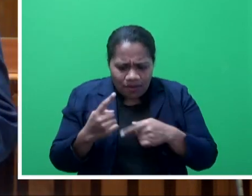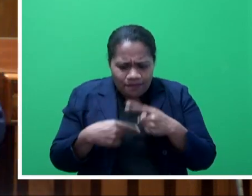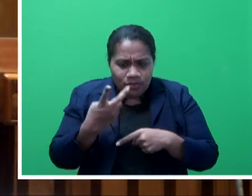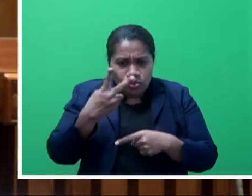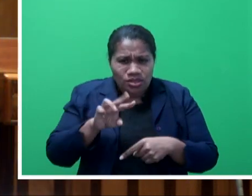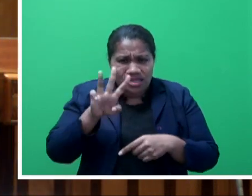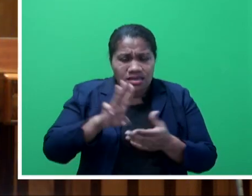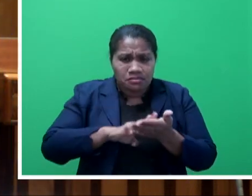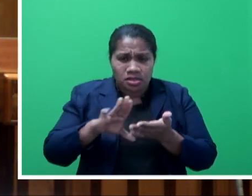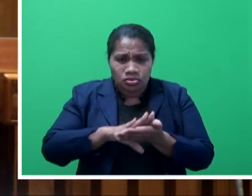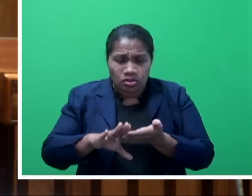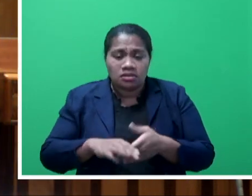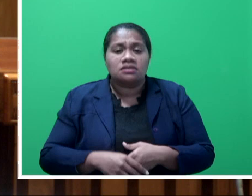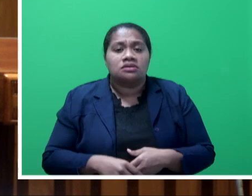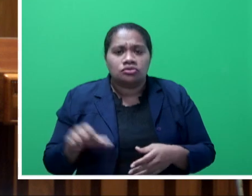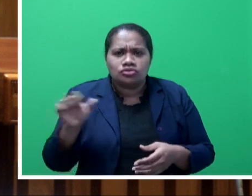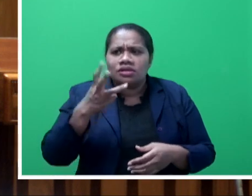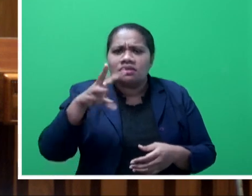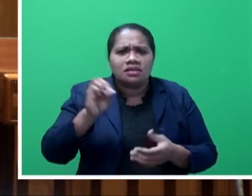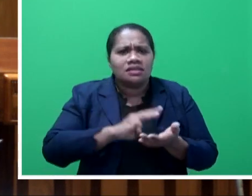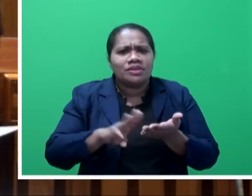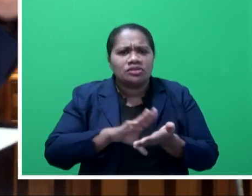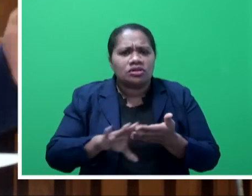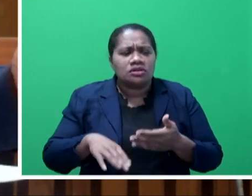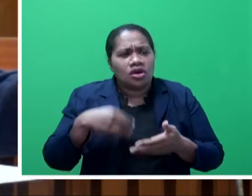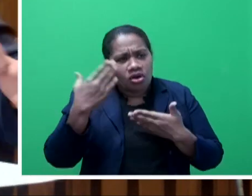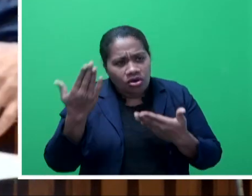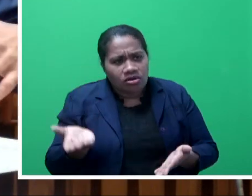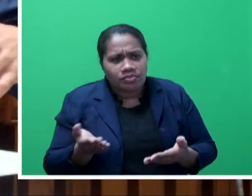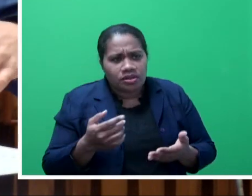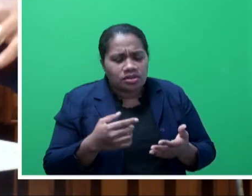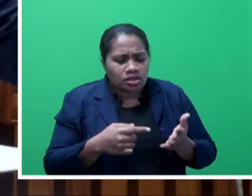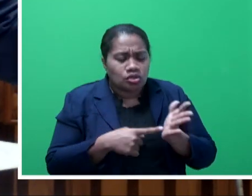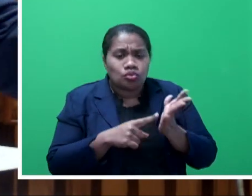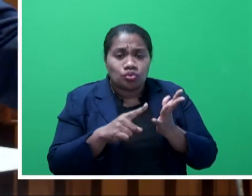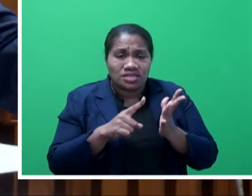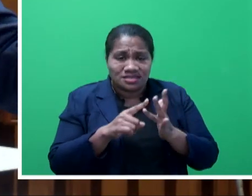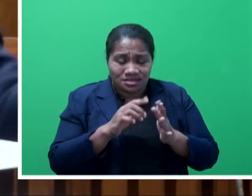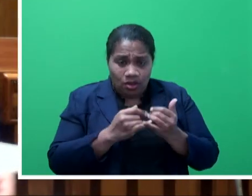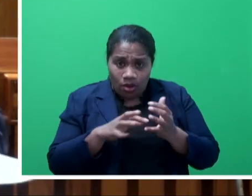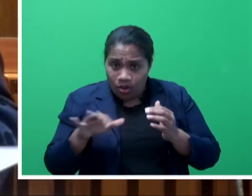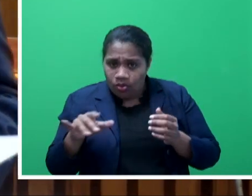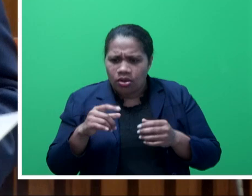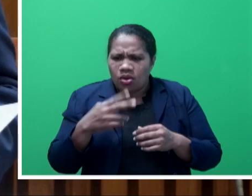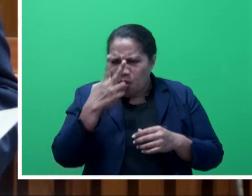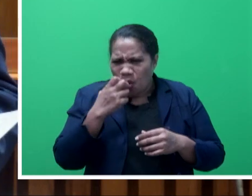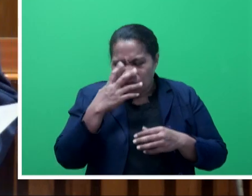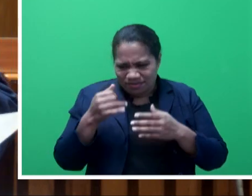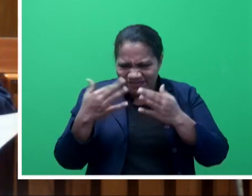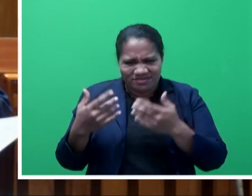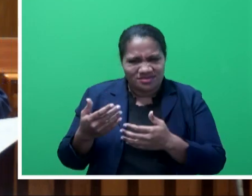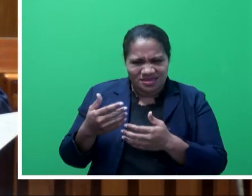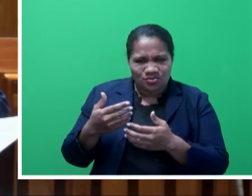as opposed to $38 million. Honourable Tuisava was quoting some old figures and quoting, in fact, the CEO of FJ a